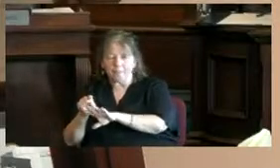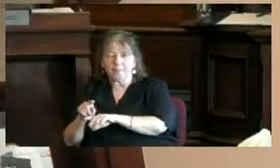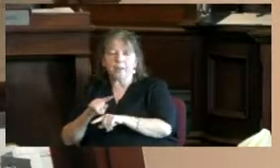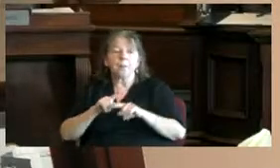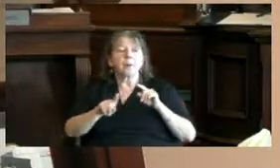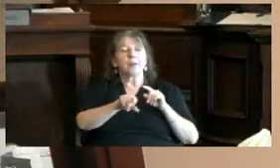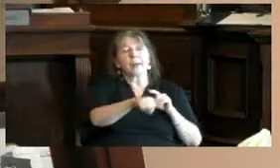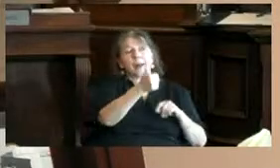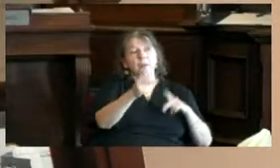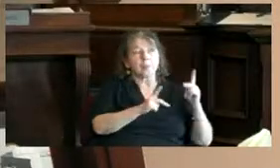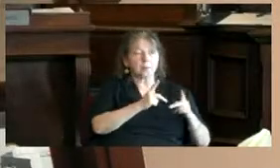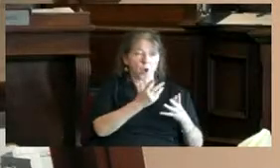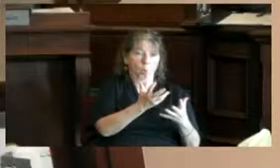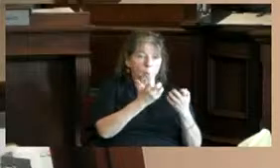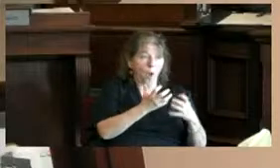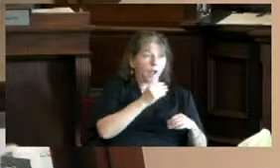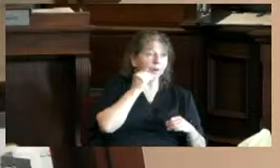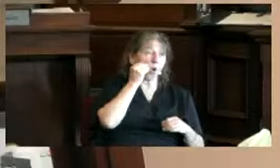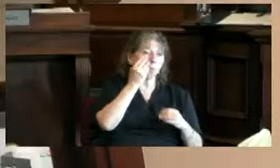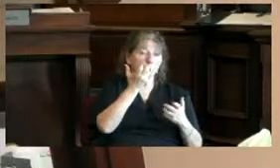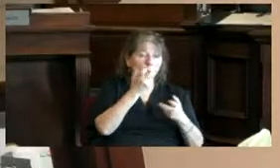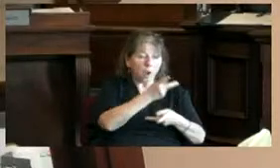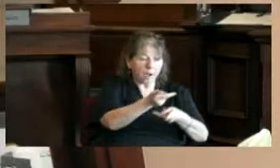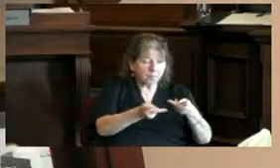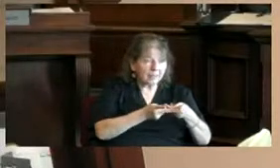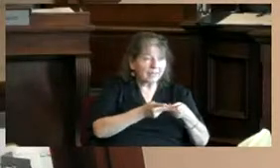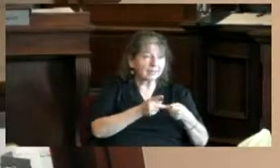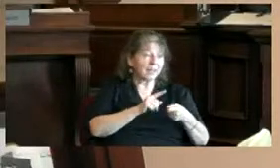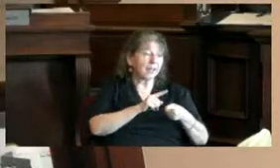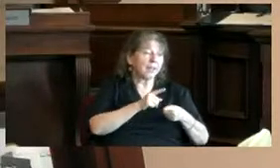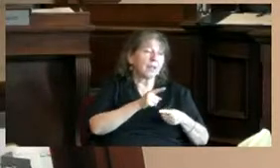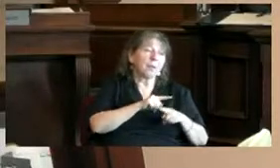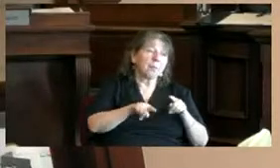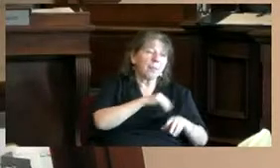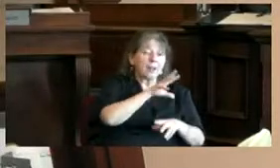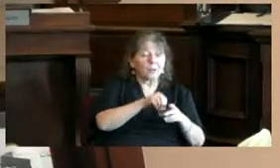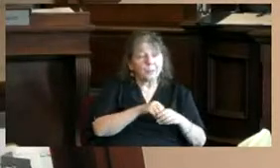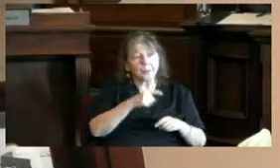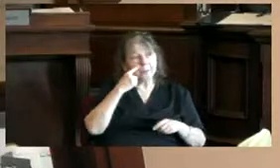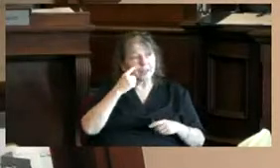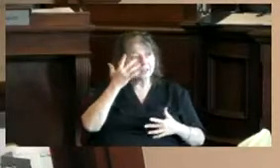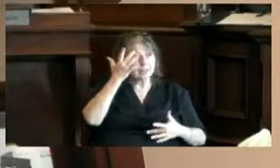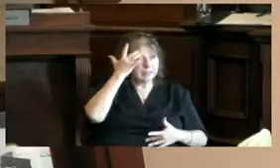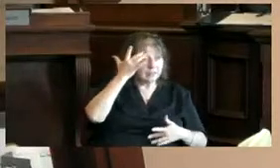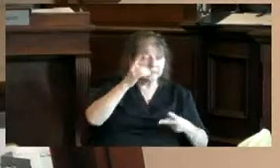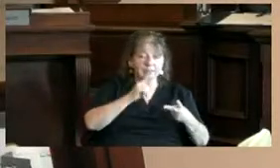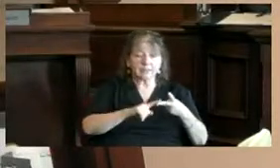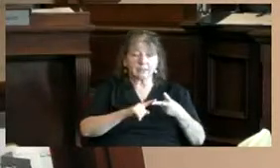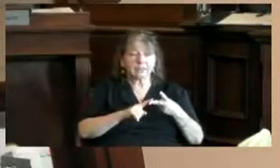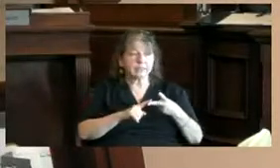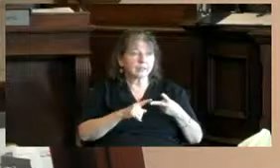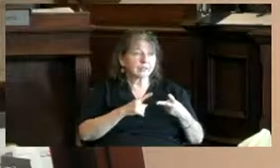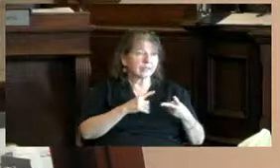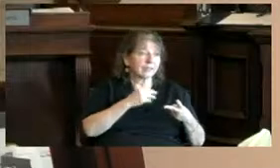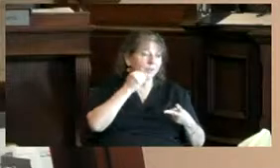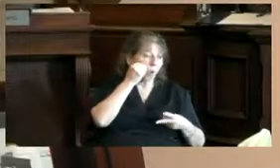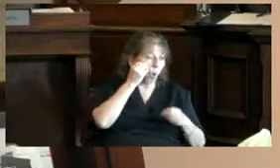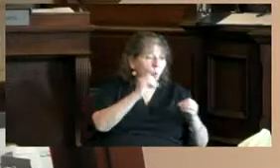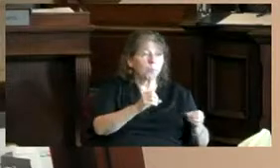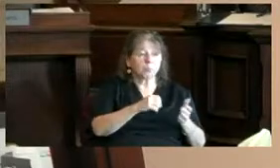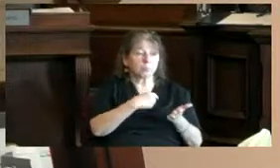health and substance use issues. And for those two populations, we do not have a housing first